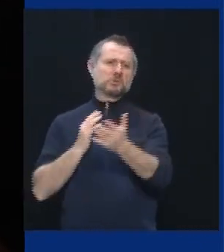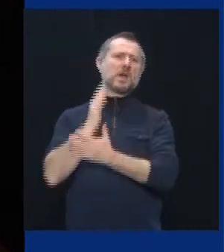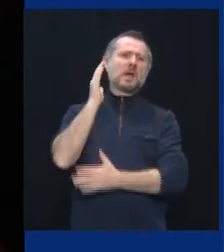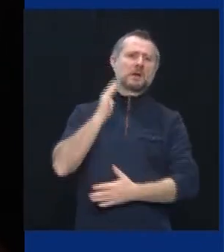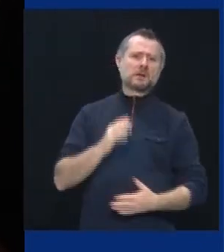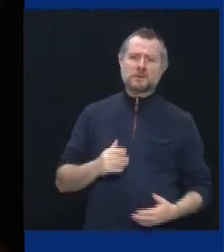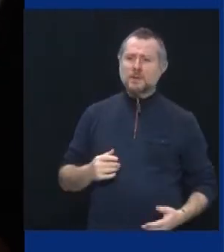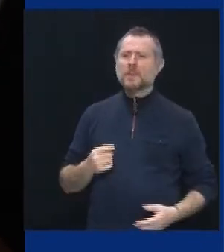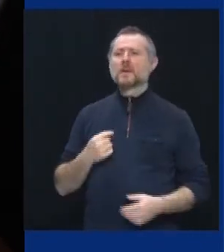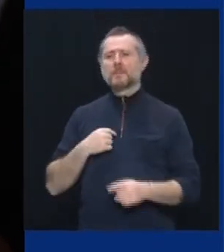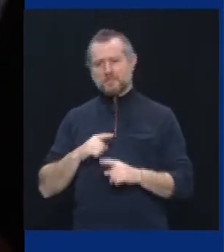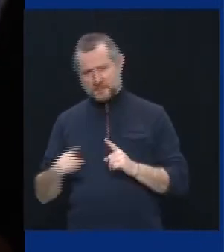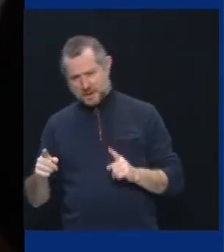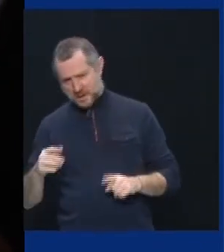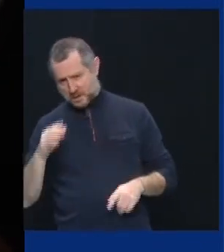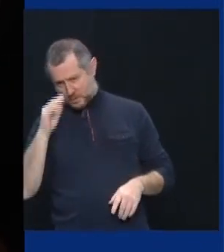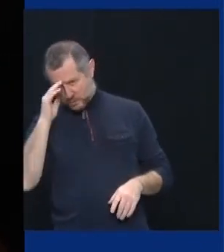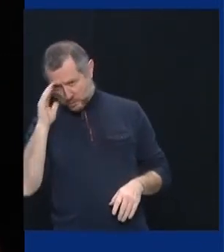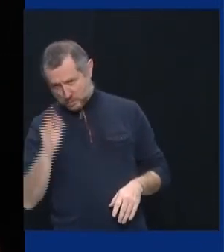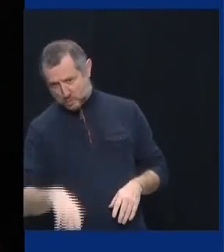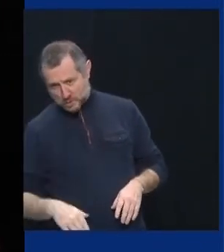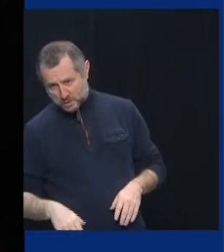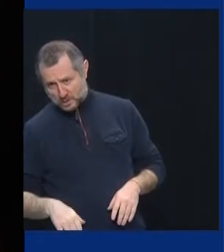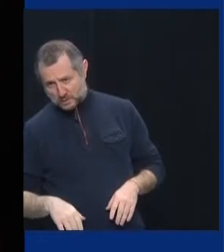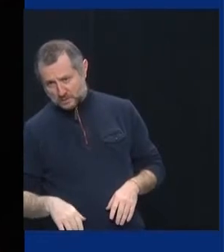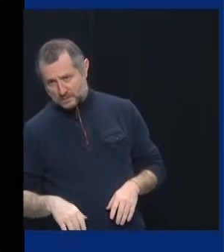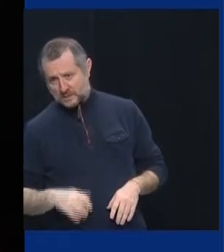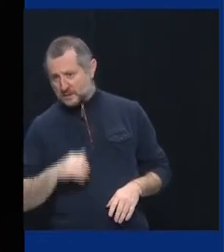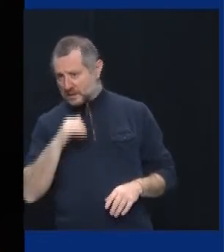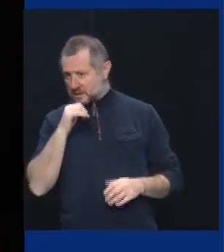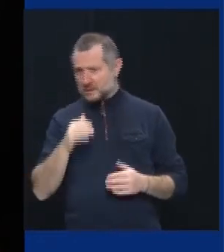that it's hard for me to imagine.